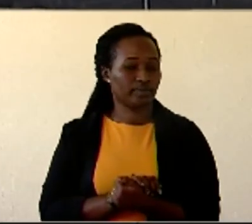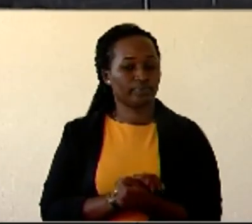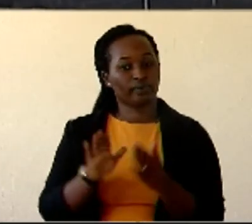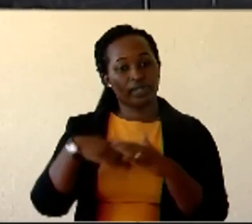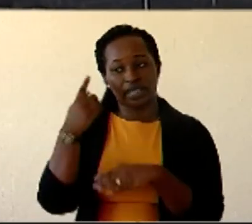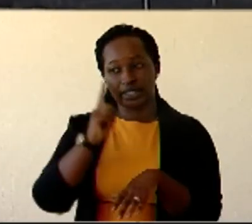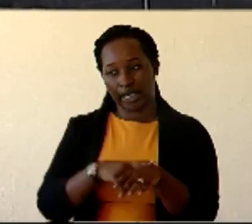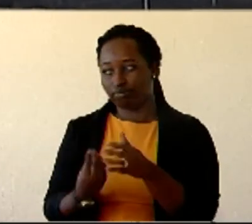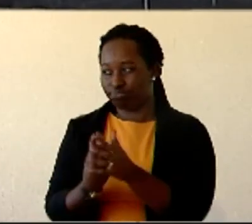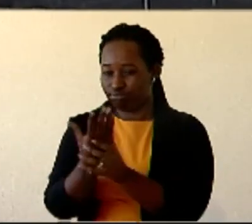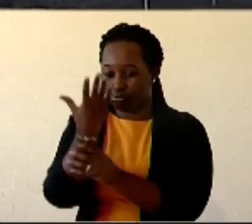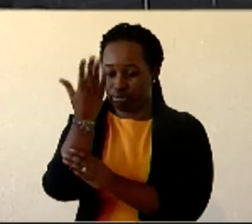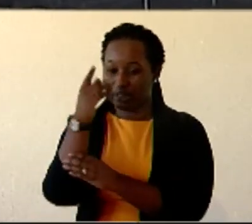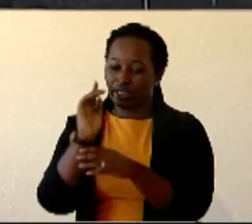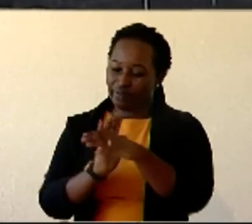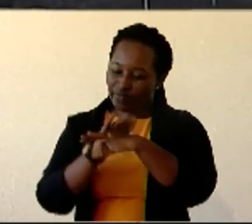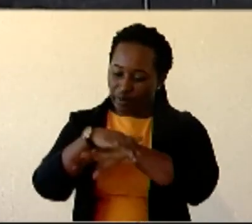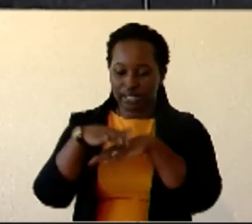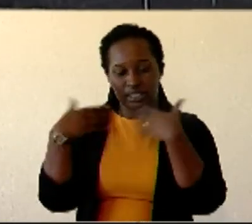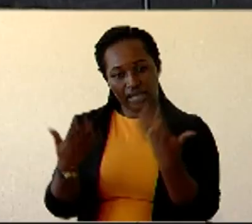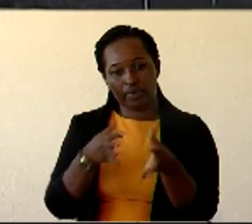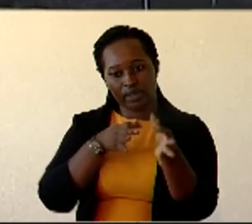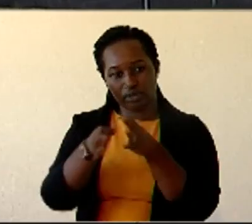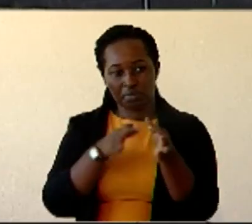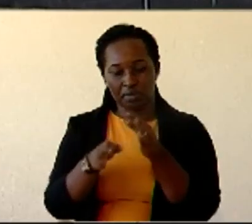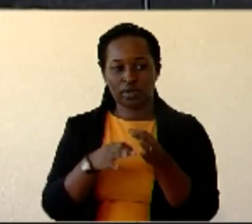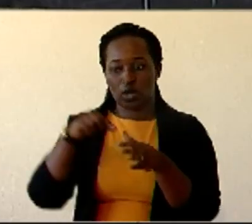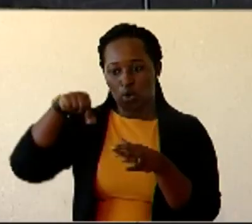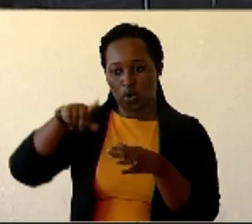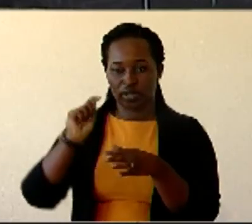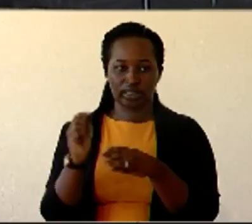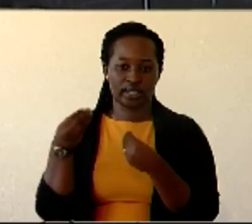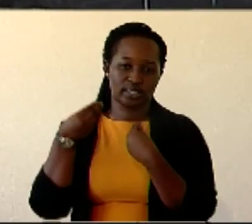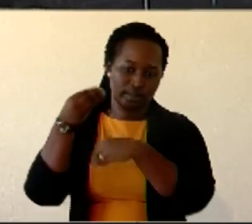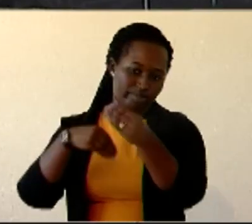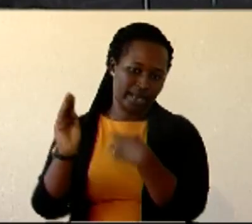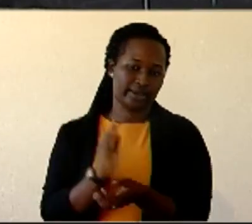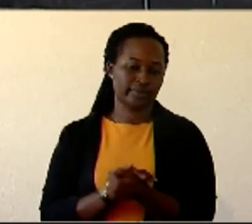gestation period influences, determines, or affects quantity supplied.